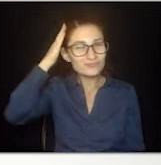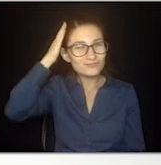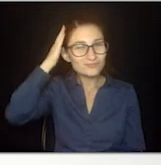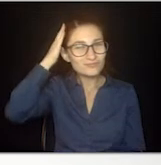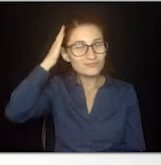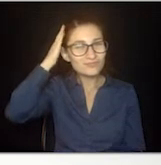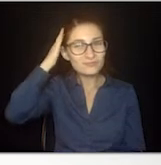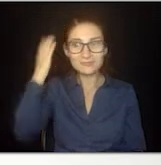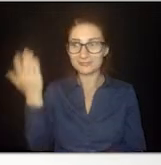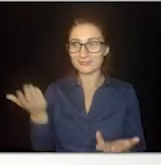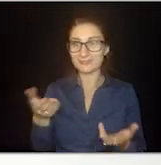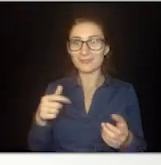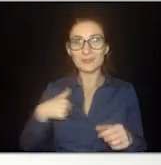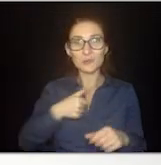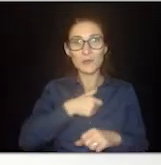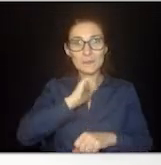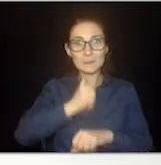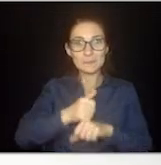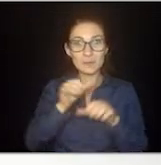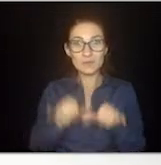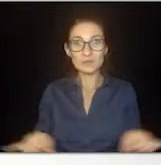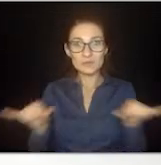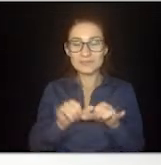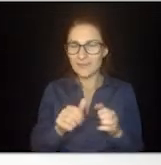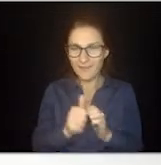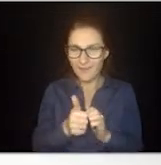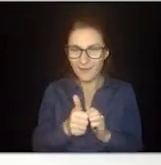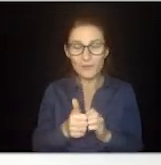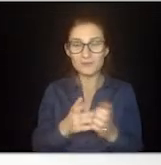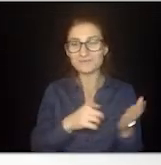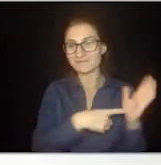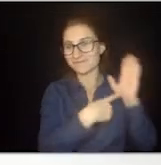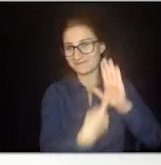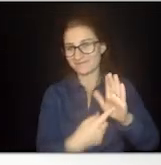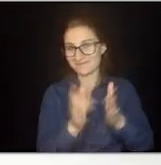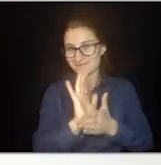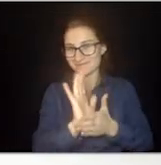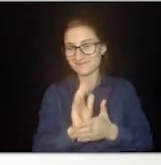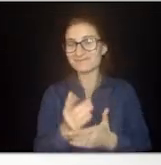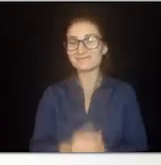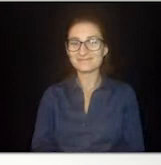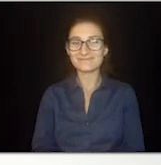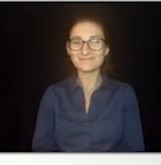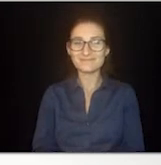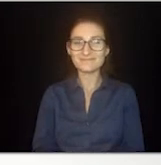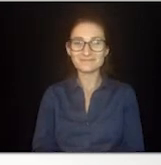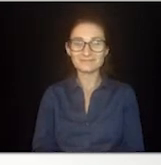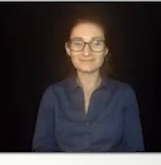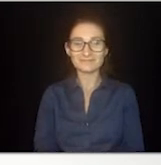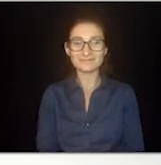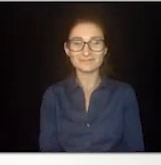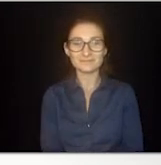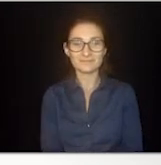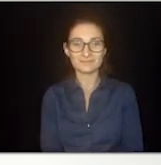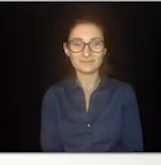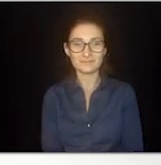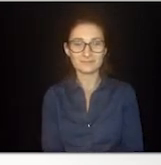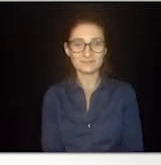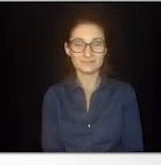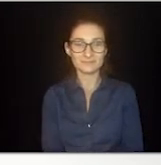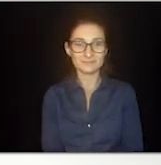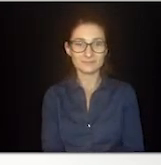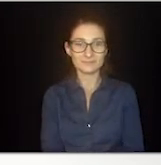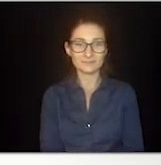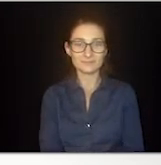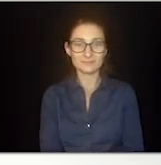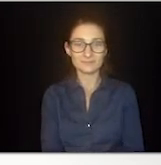How do you build a routine out of that? What can you do with that? Look at this amazing learning experience that they built for him. And